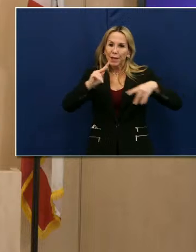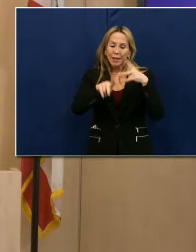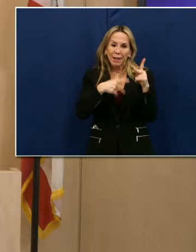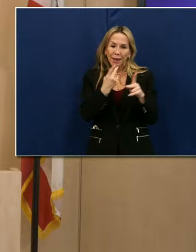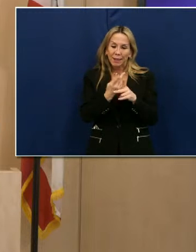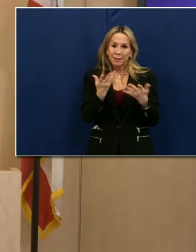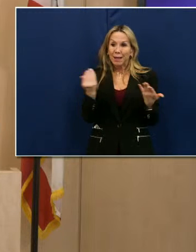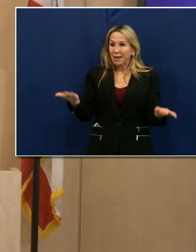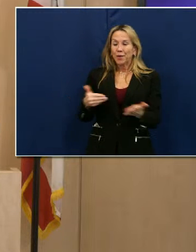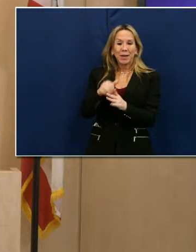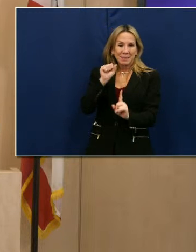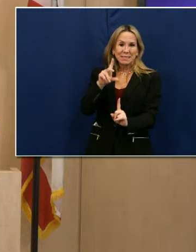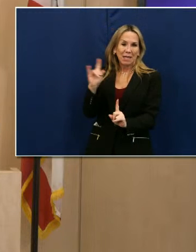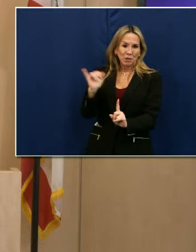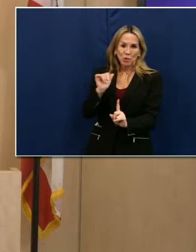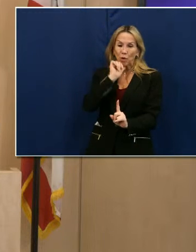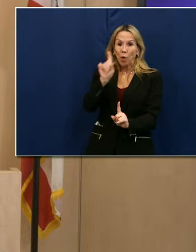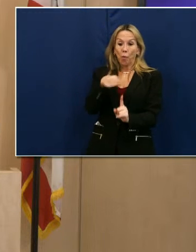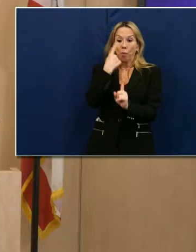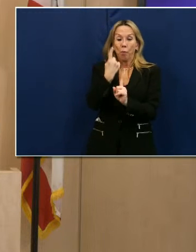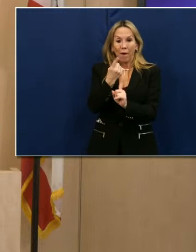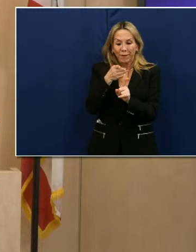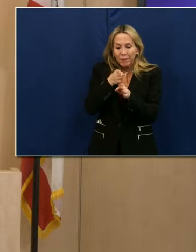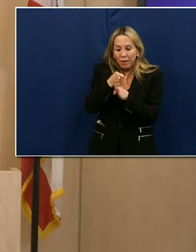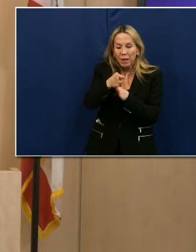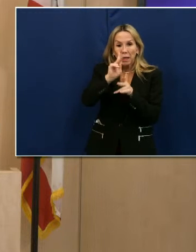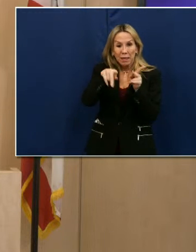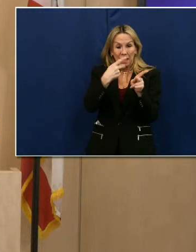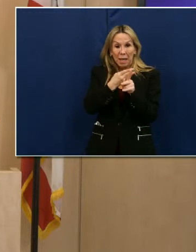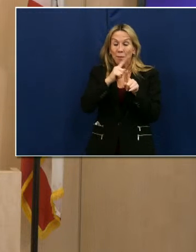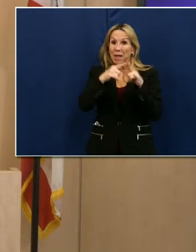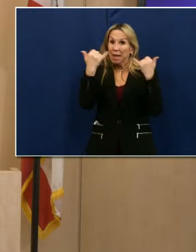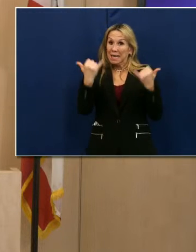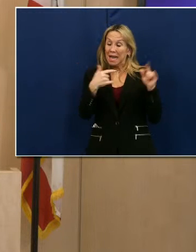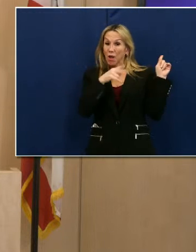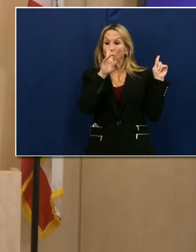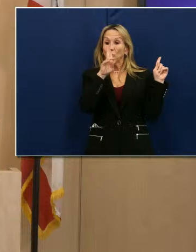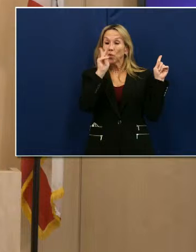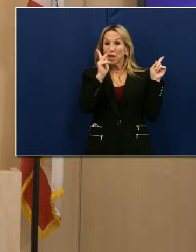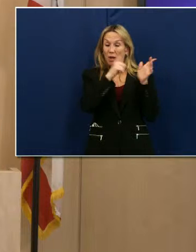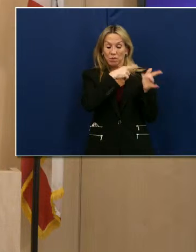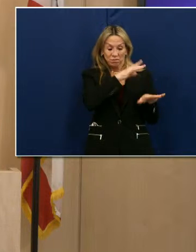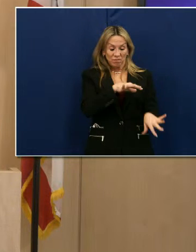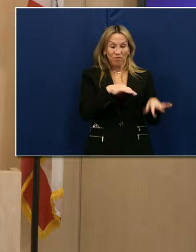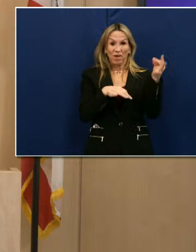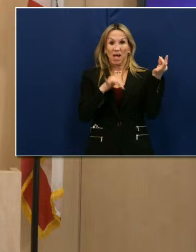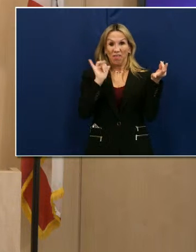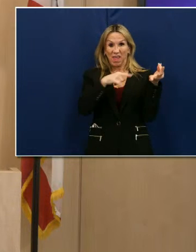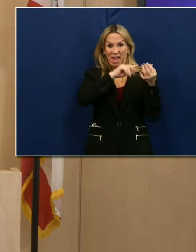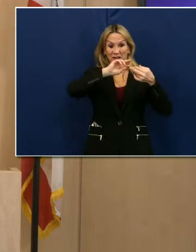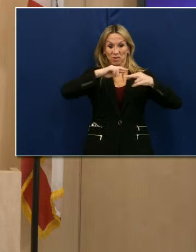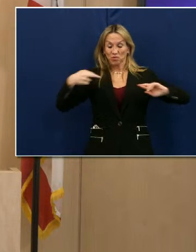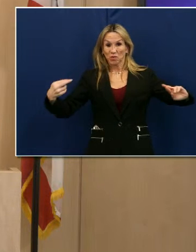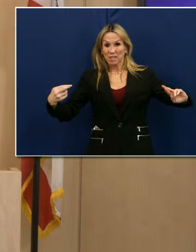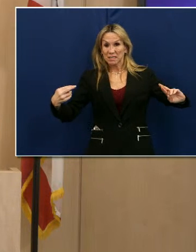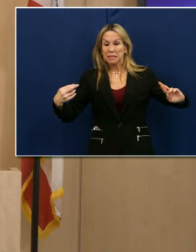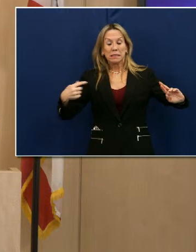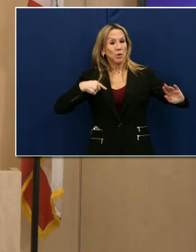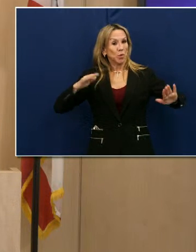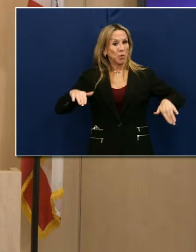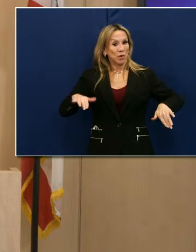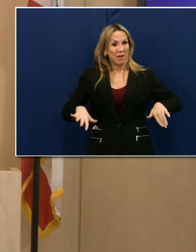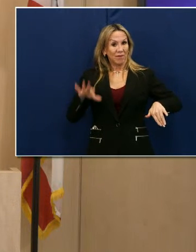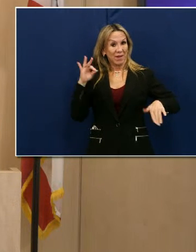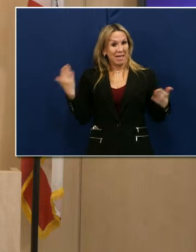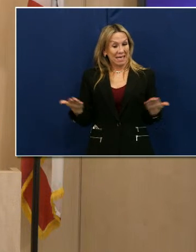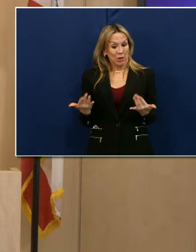circulating in San Diego, but to date, the UK strain is not currently been identified in San Diego. And I